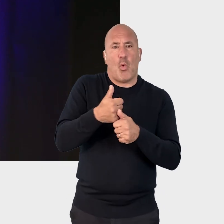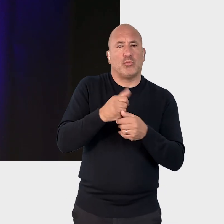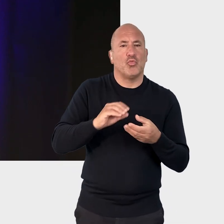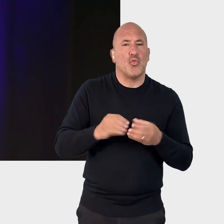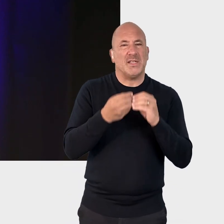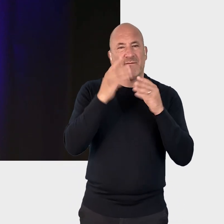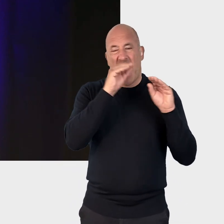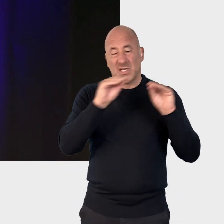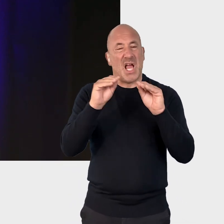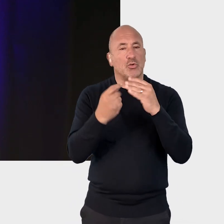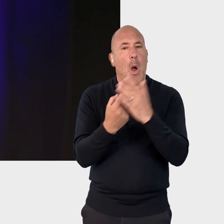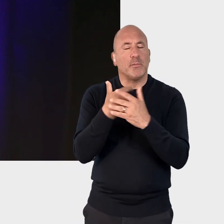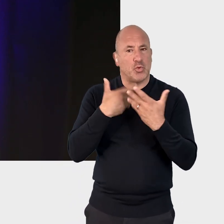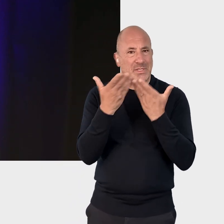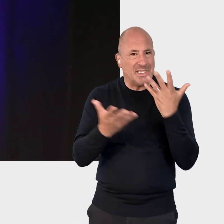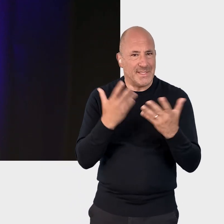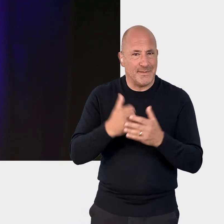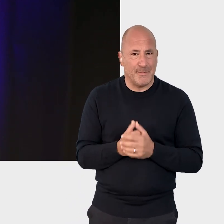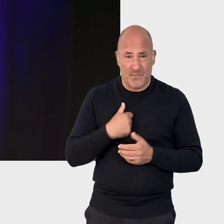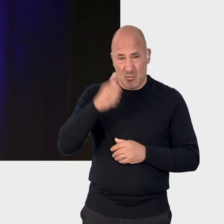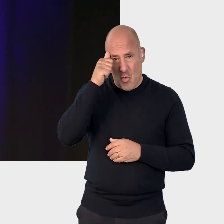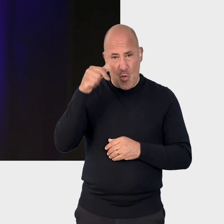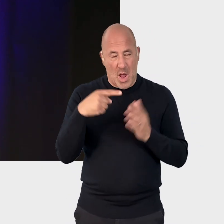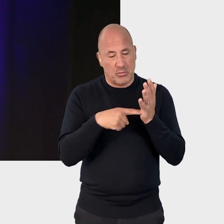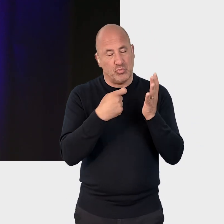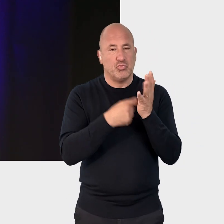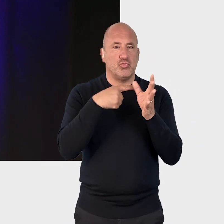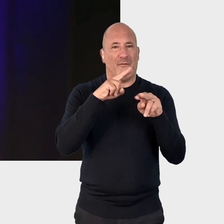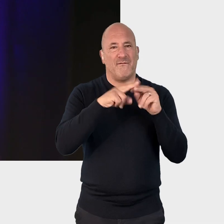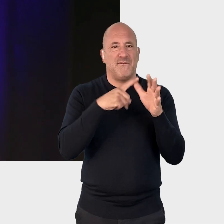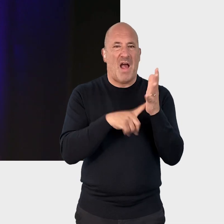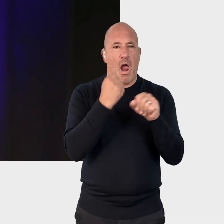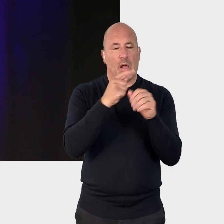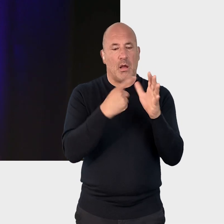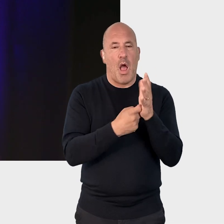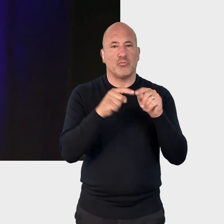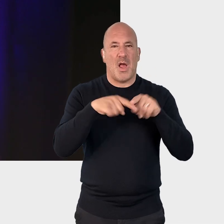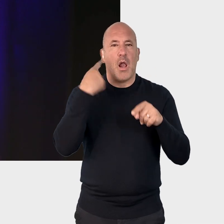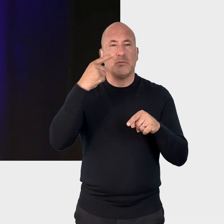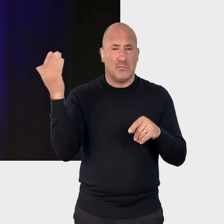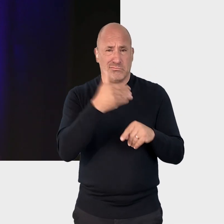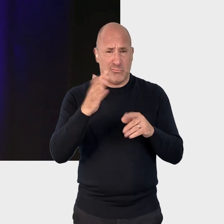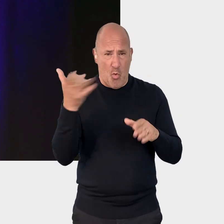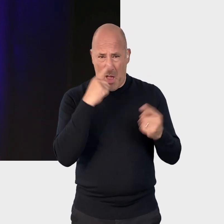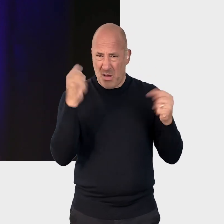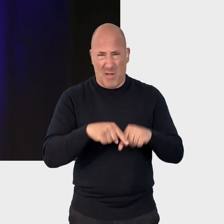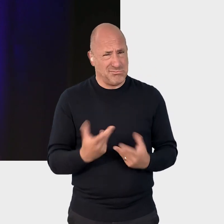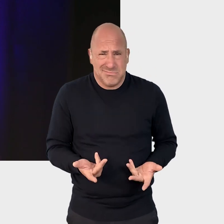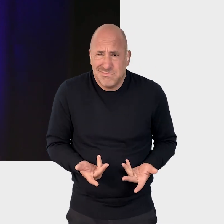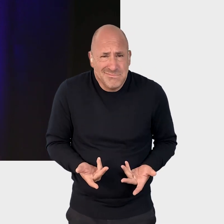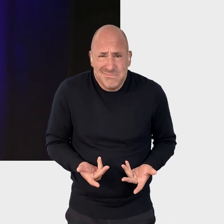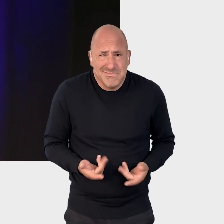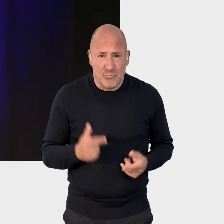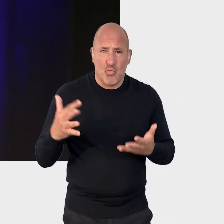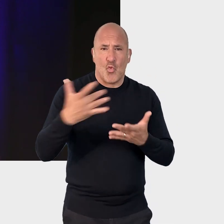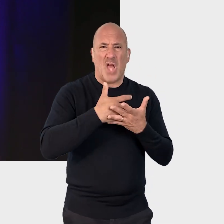and supporting creative education and opportunities. We're very aware not everyone can get to Trafalgar Square for many, many reasons, and the